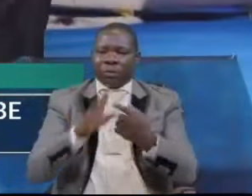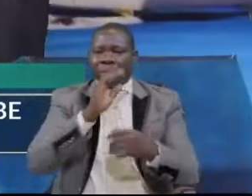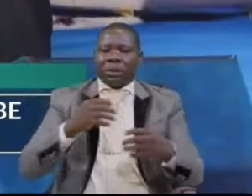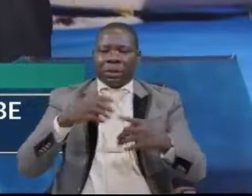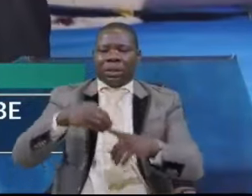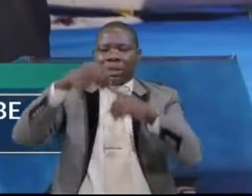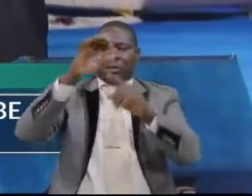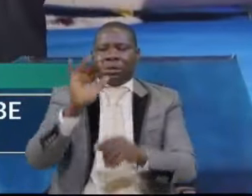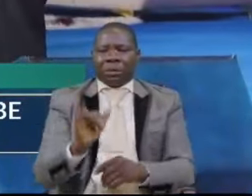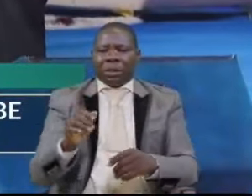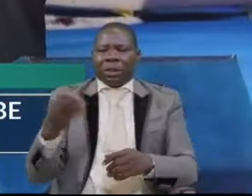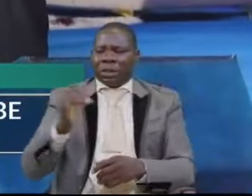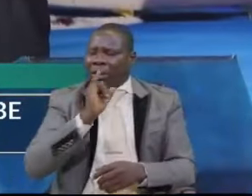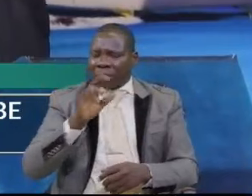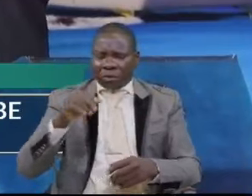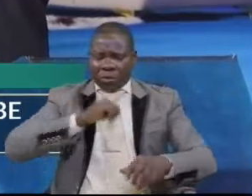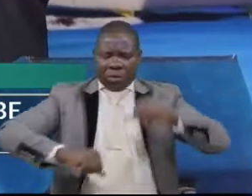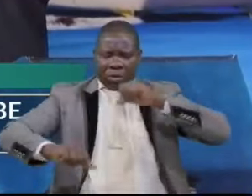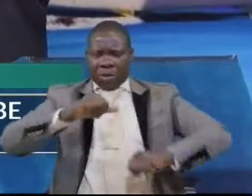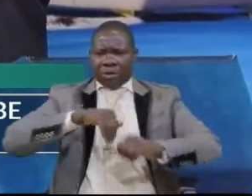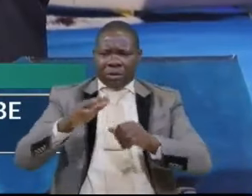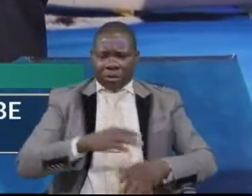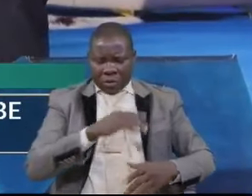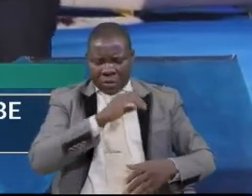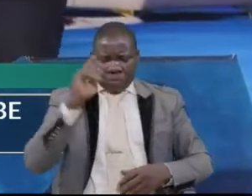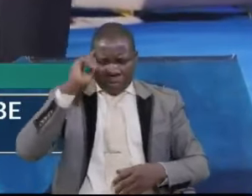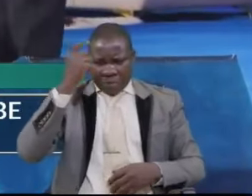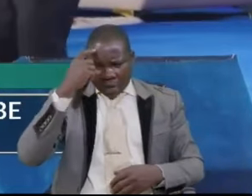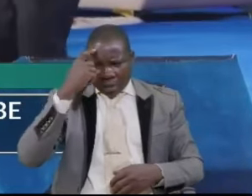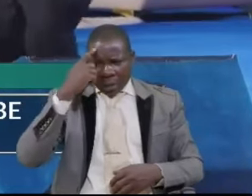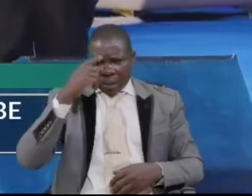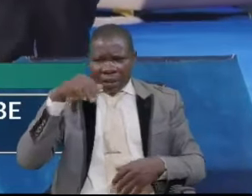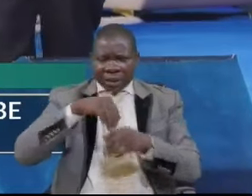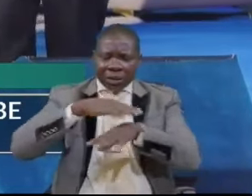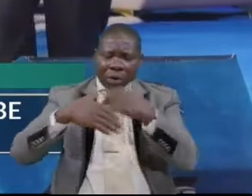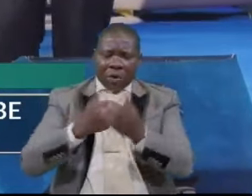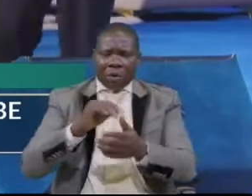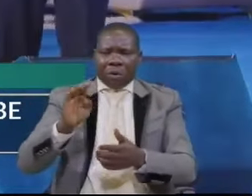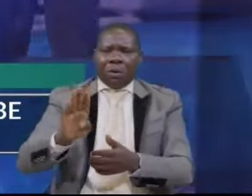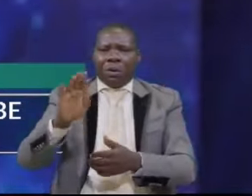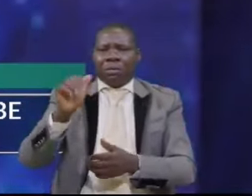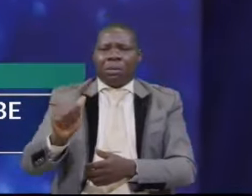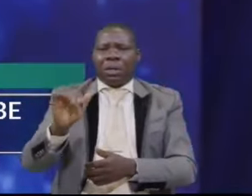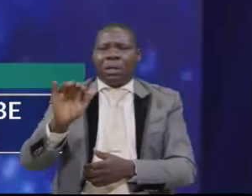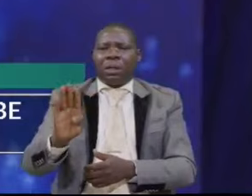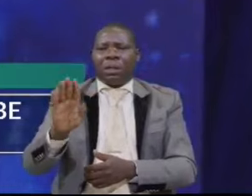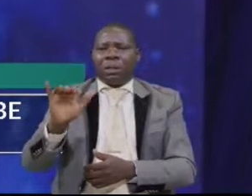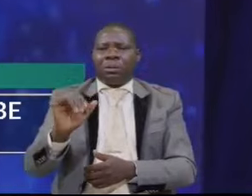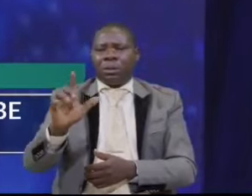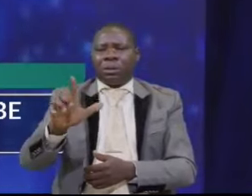in anybody's mind. In the whole of Babylon, everybody knew that Daniel